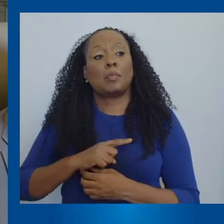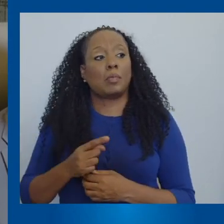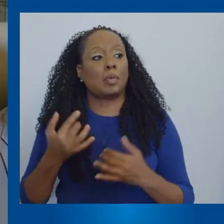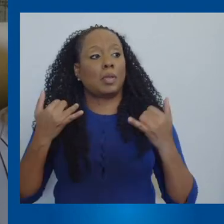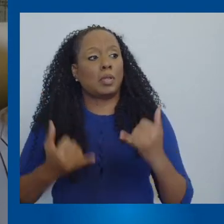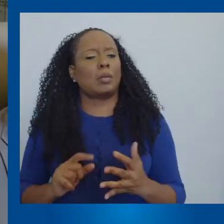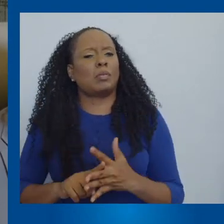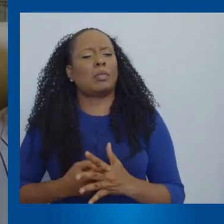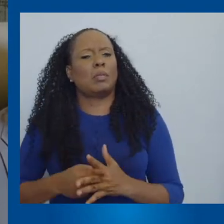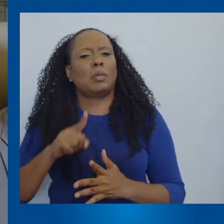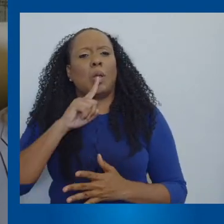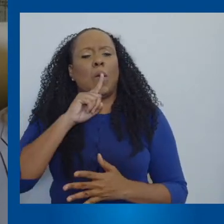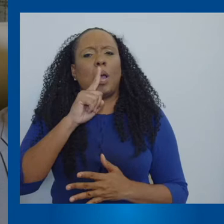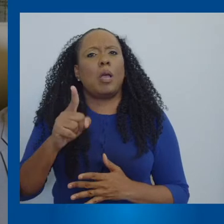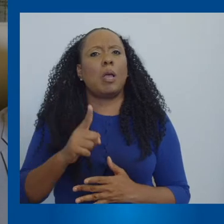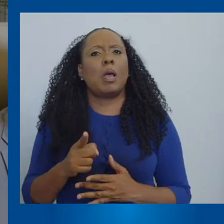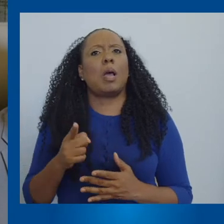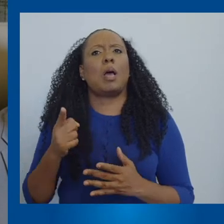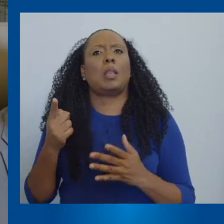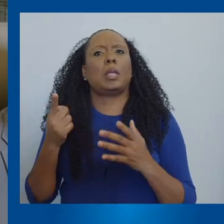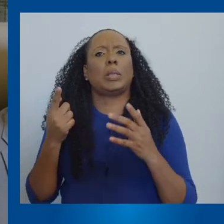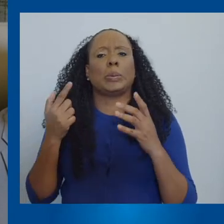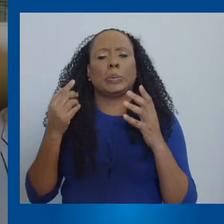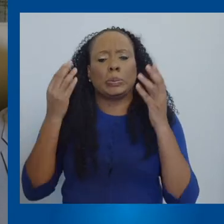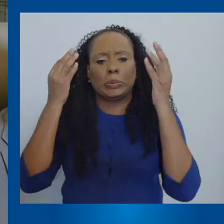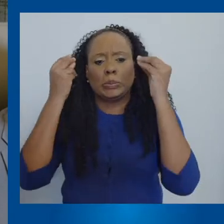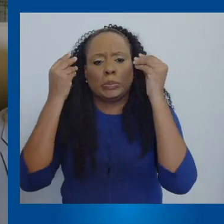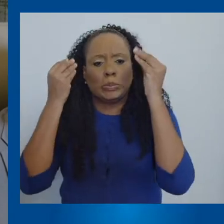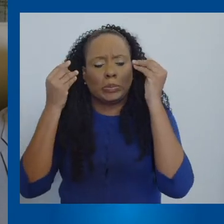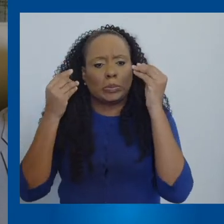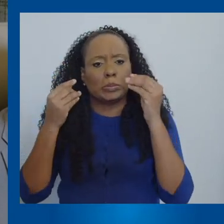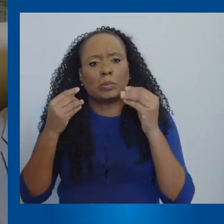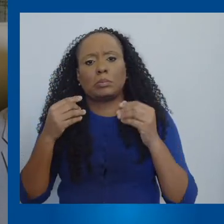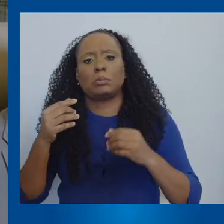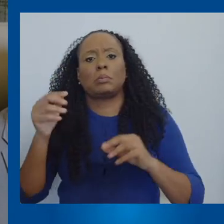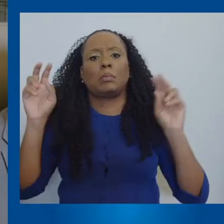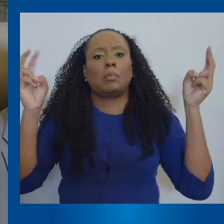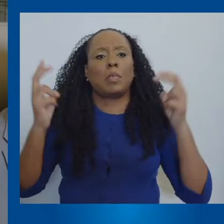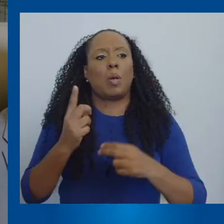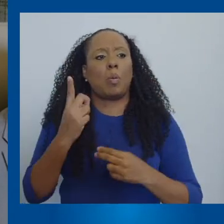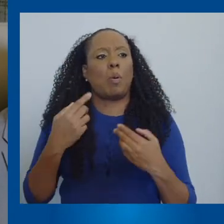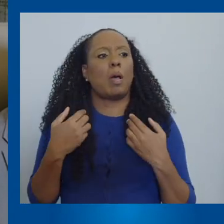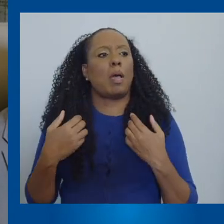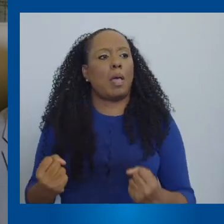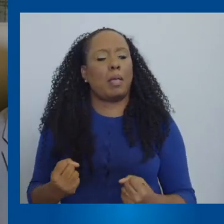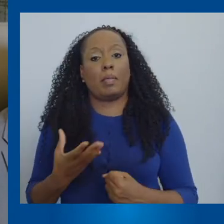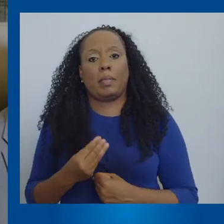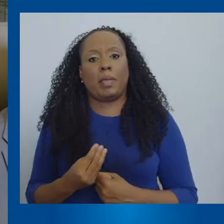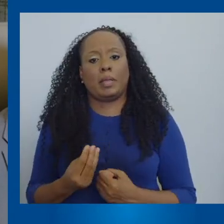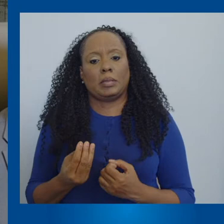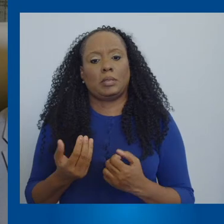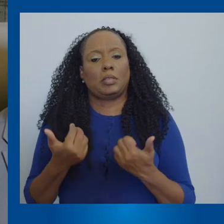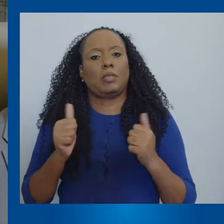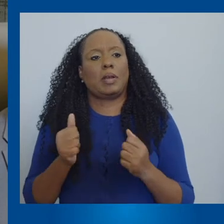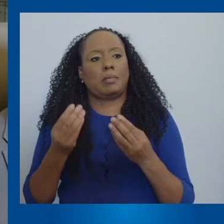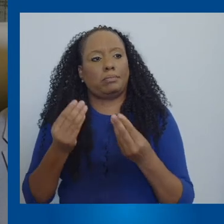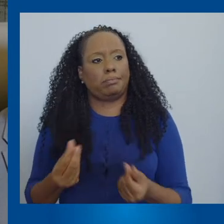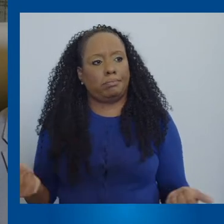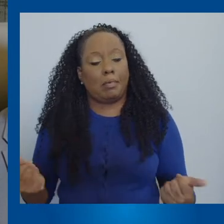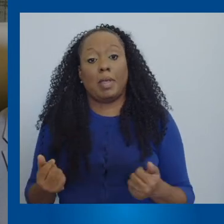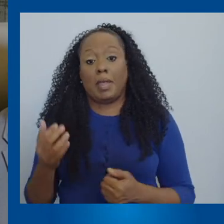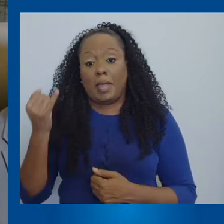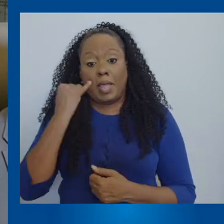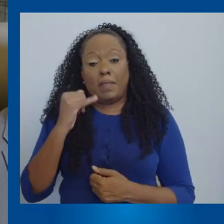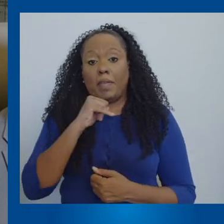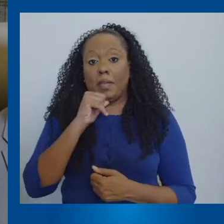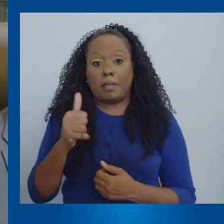really bring the One Health approach towards trying to mitigate the problem of AMR. Unless we do this,